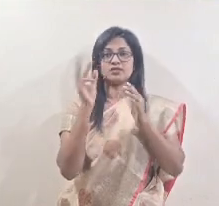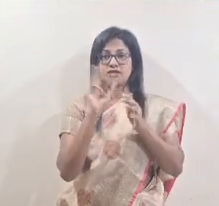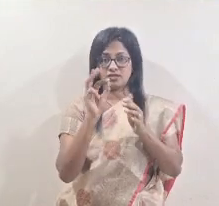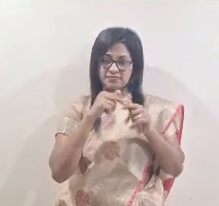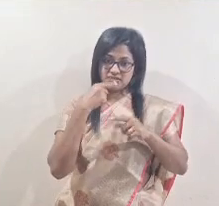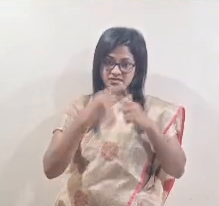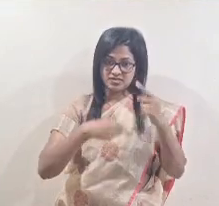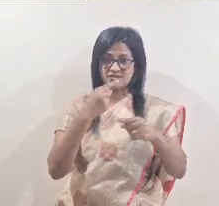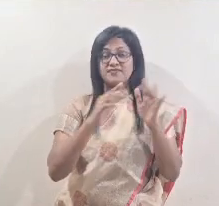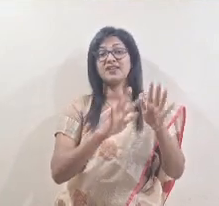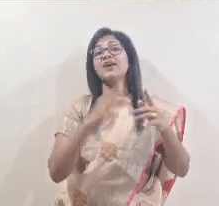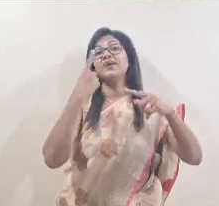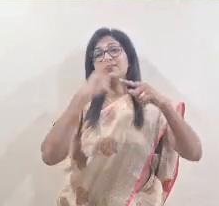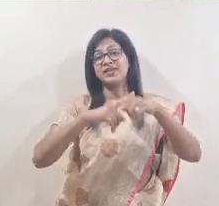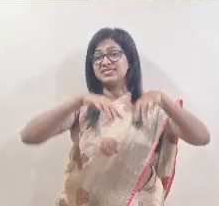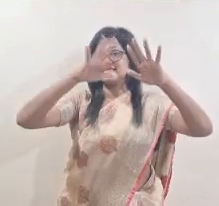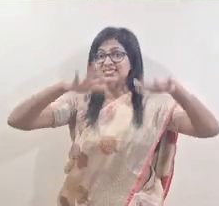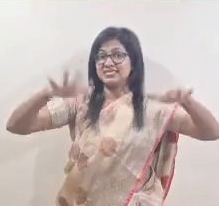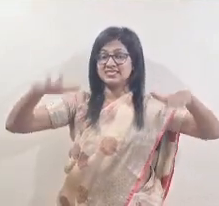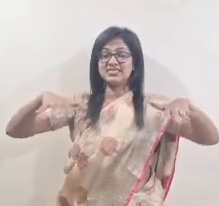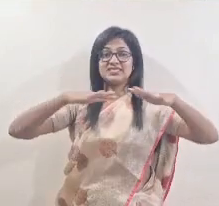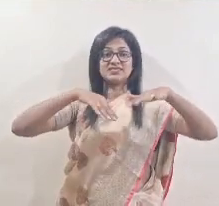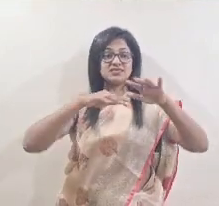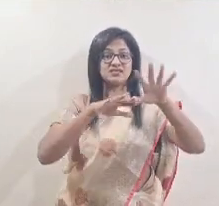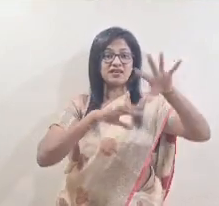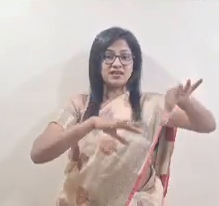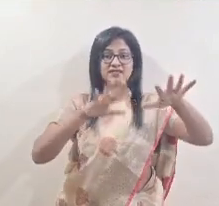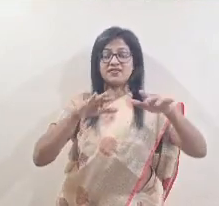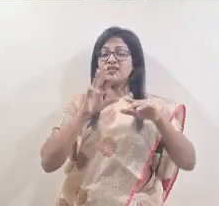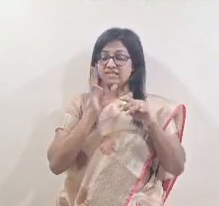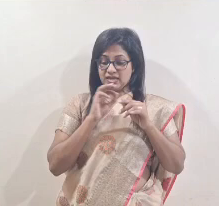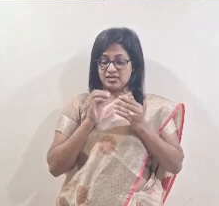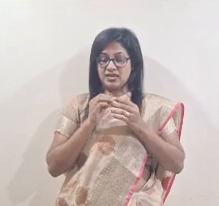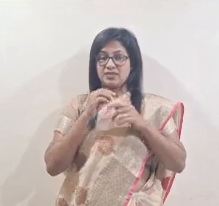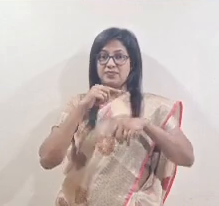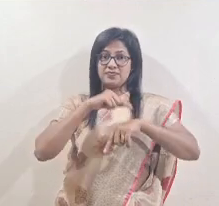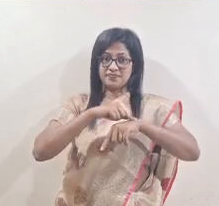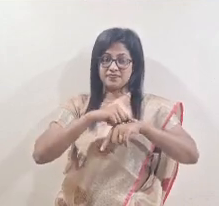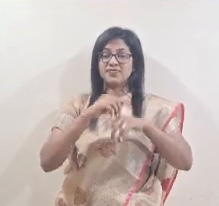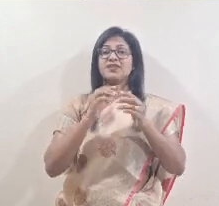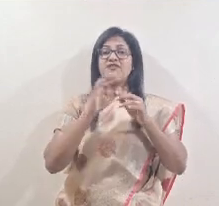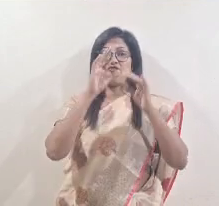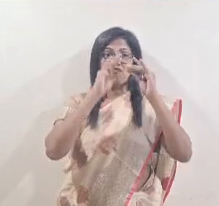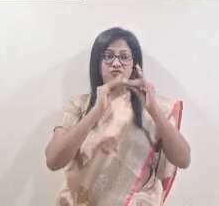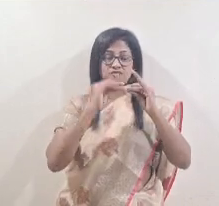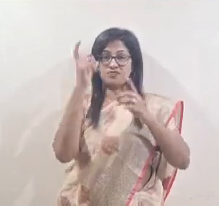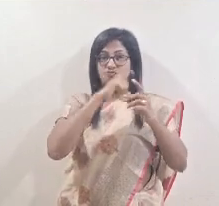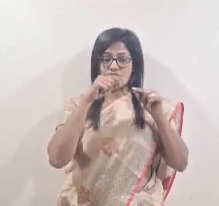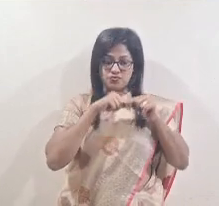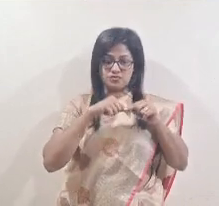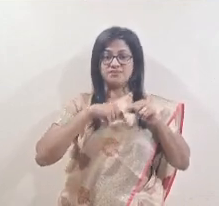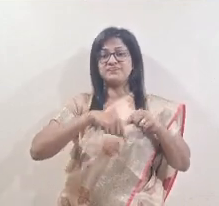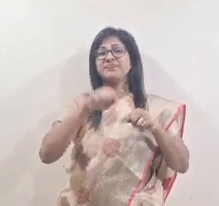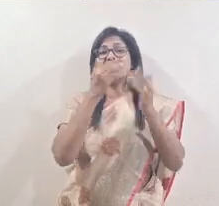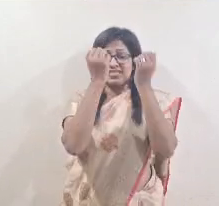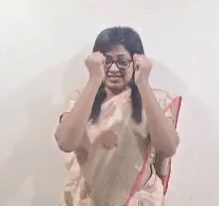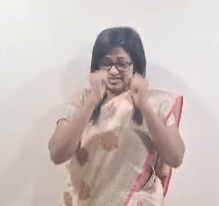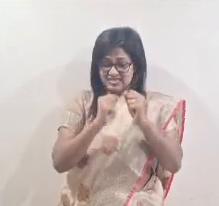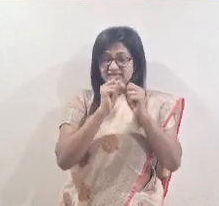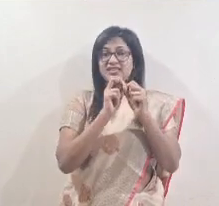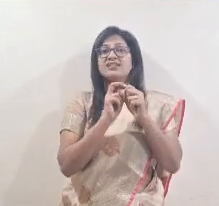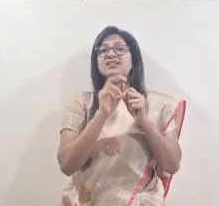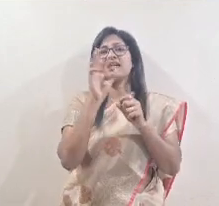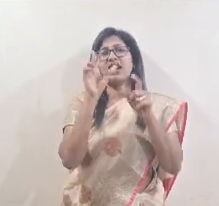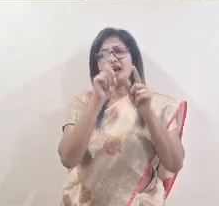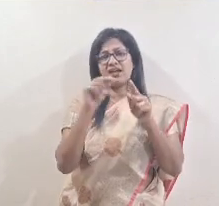the number of seats that are there in present. So it's like every 30 minutes there is a boat from Fort Kochi and it has a seating for 100 people.